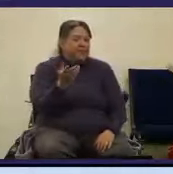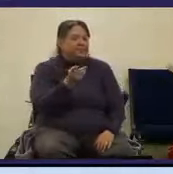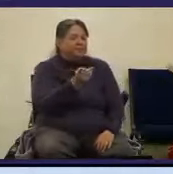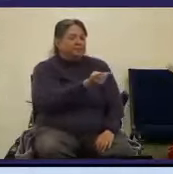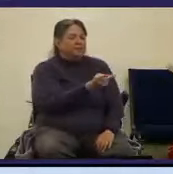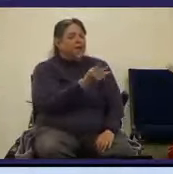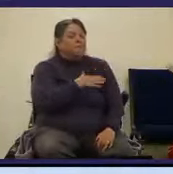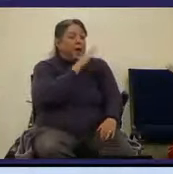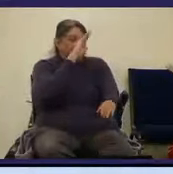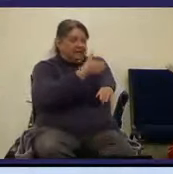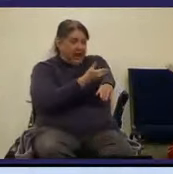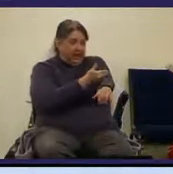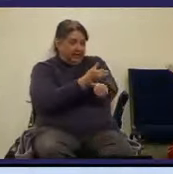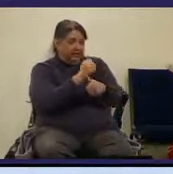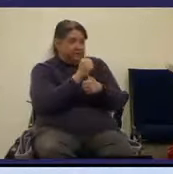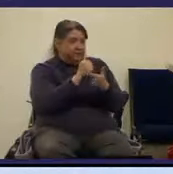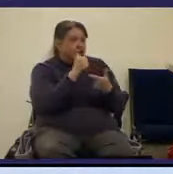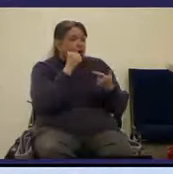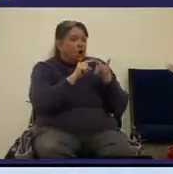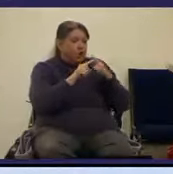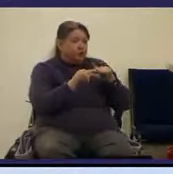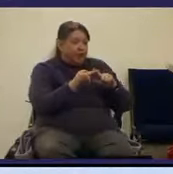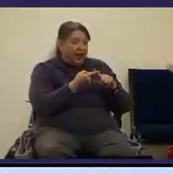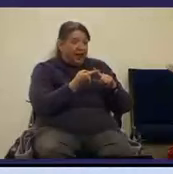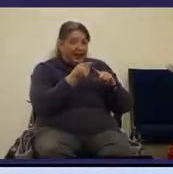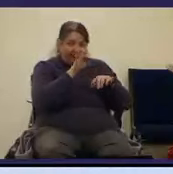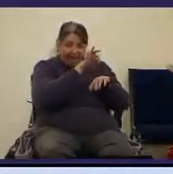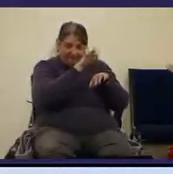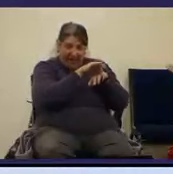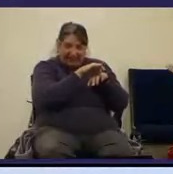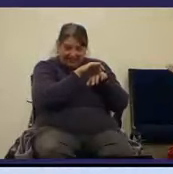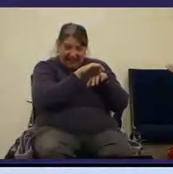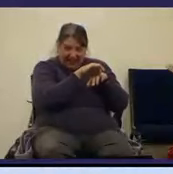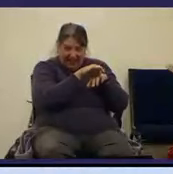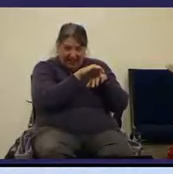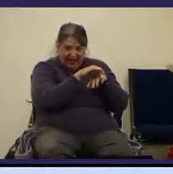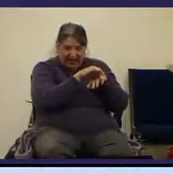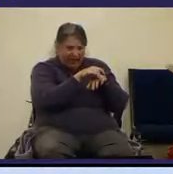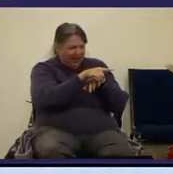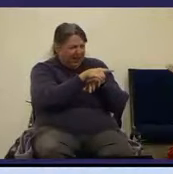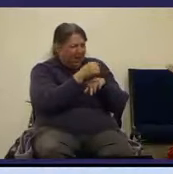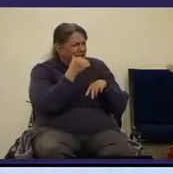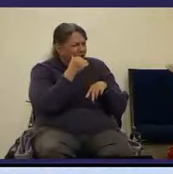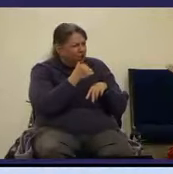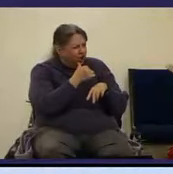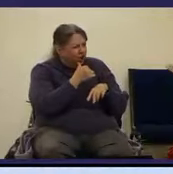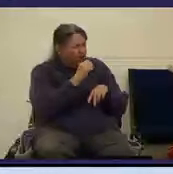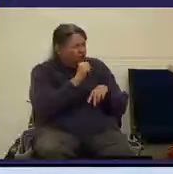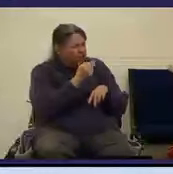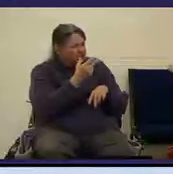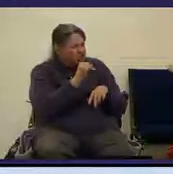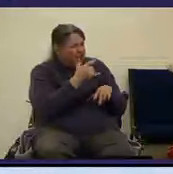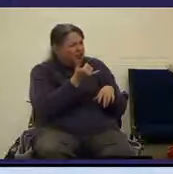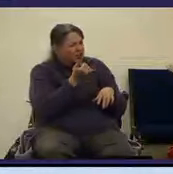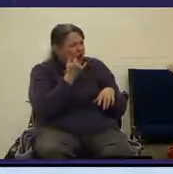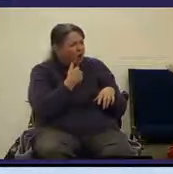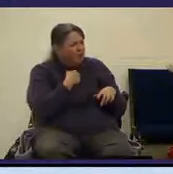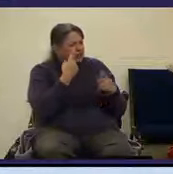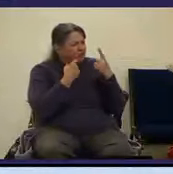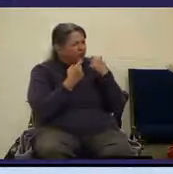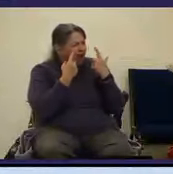so praise God for that. That's a good thing. But she calls me one day and she's crying. She's weeping on the phone,